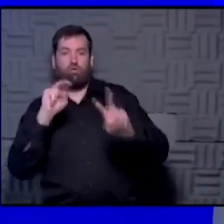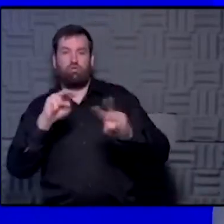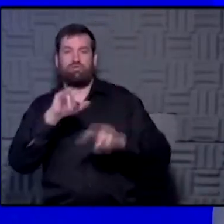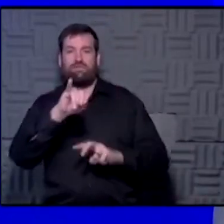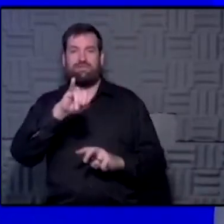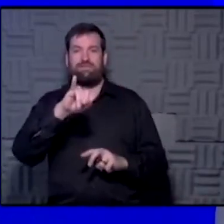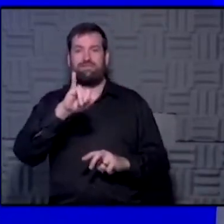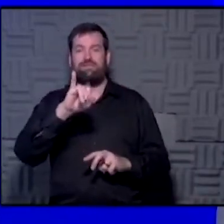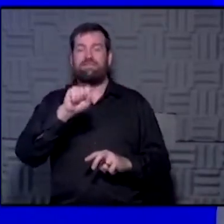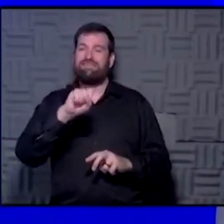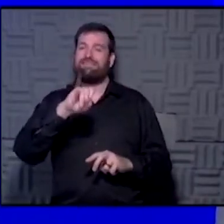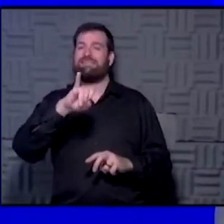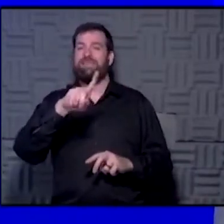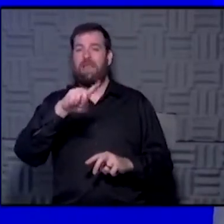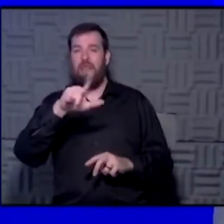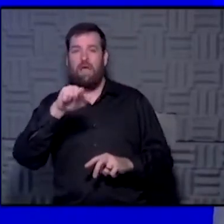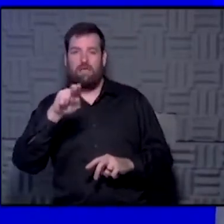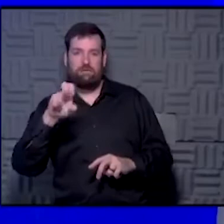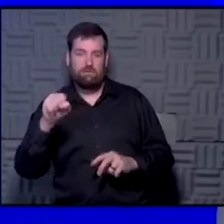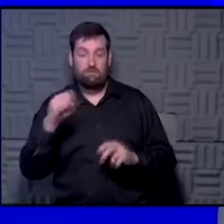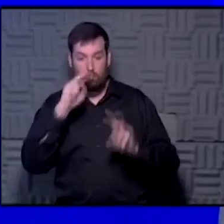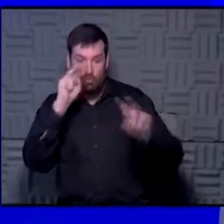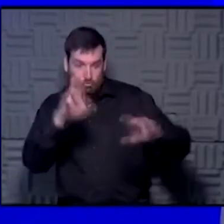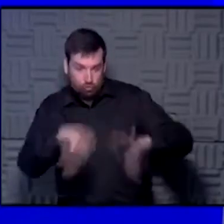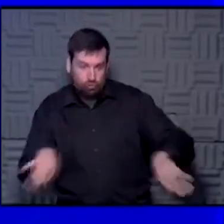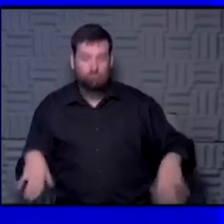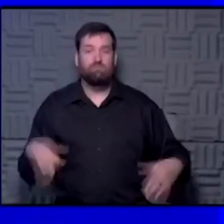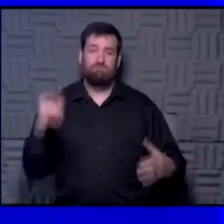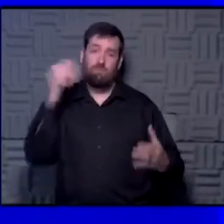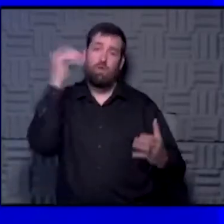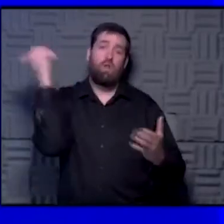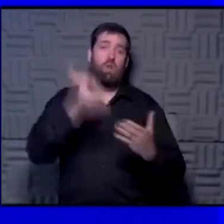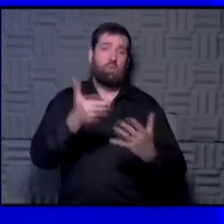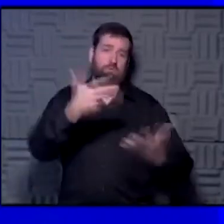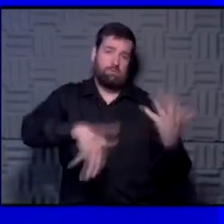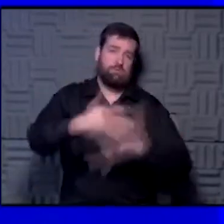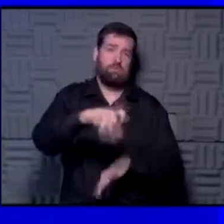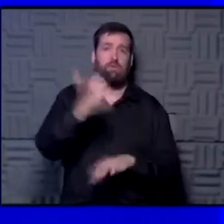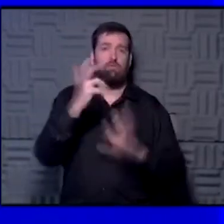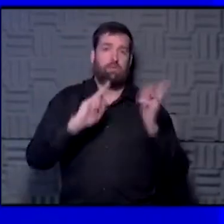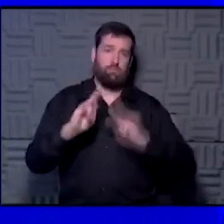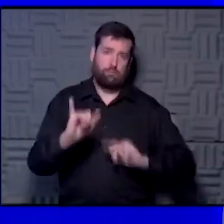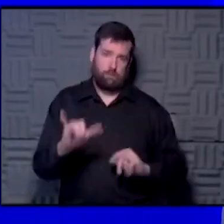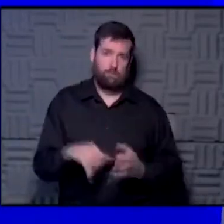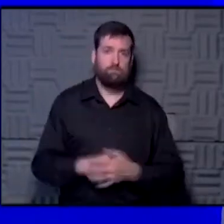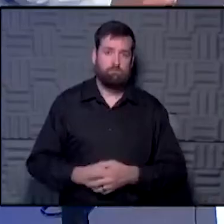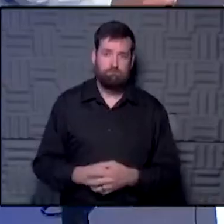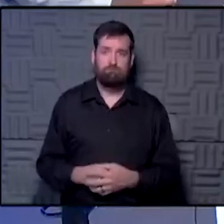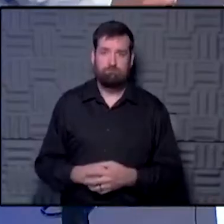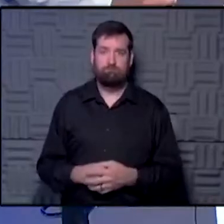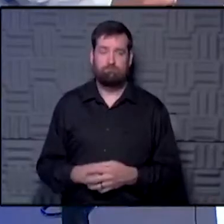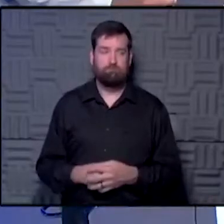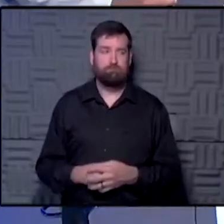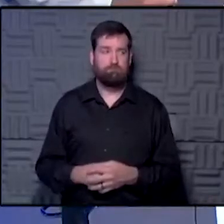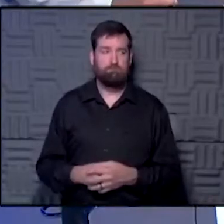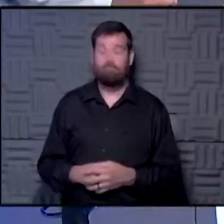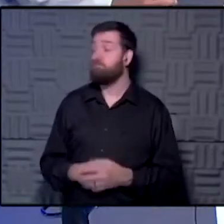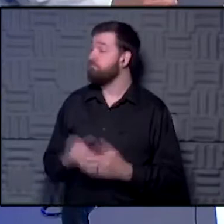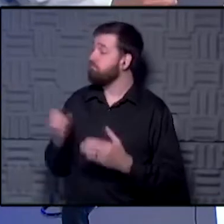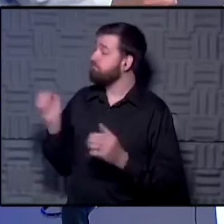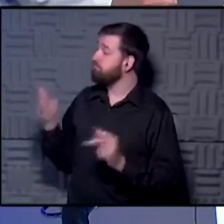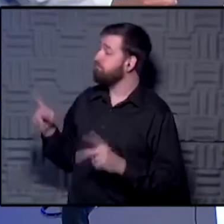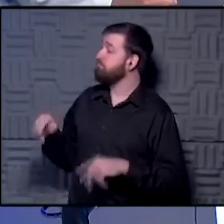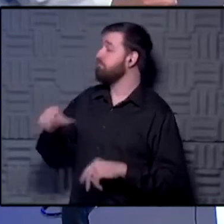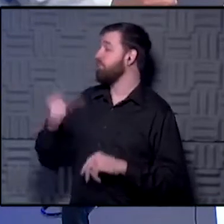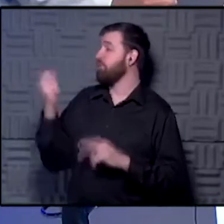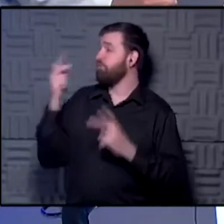sidelines, watching your child do that, you're going to be in fairly close proximity with other people as well during that. All right,